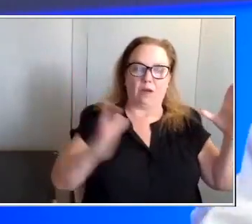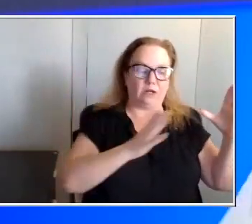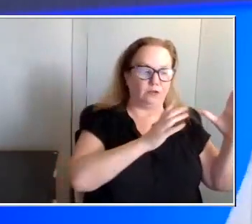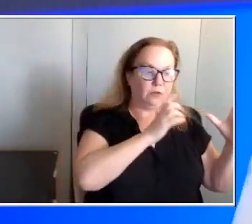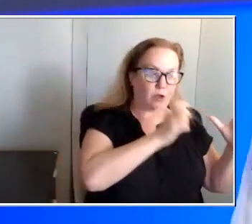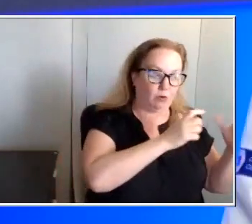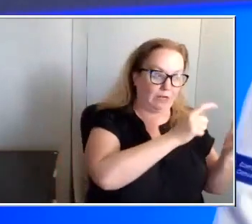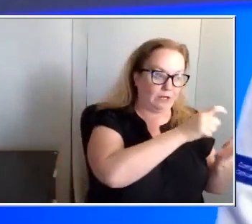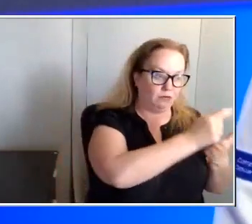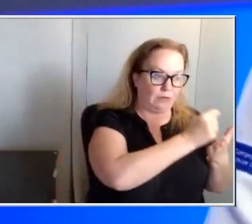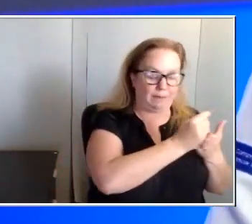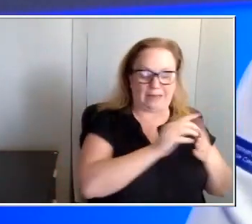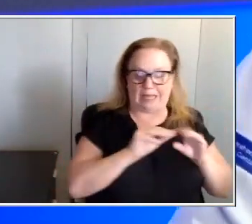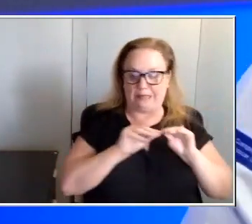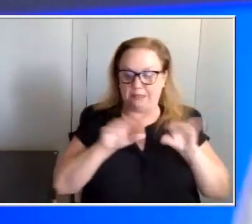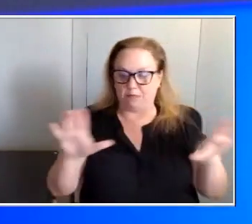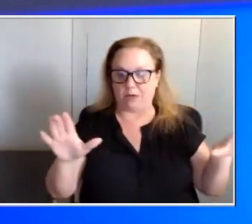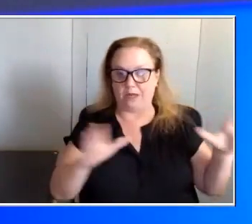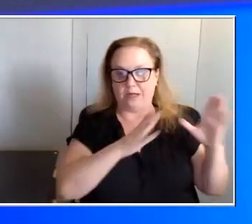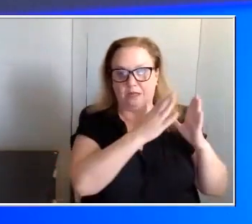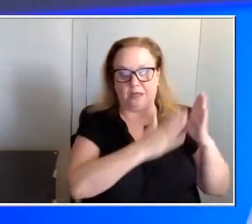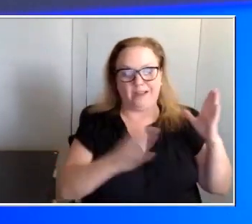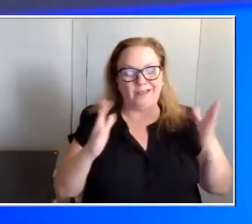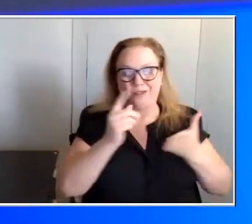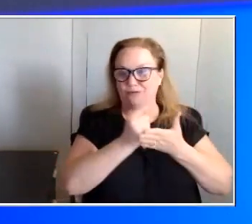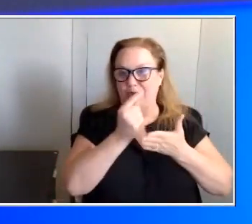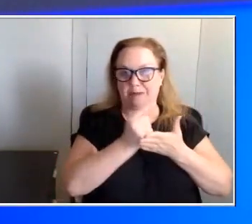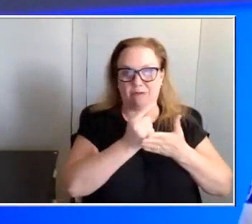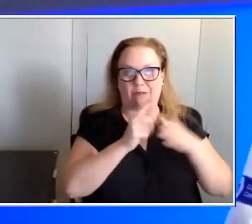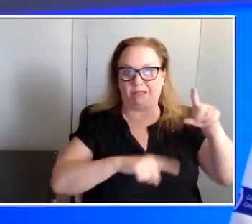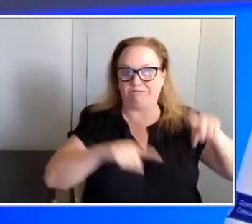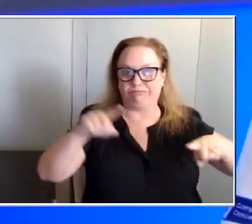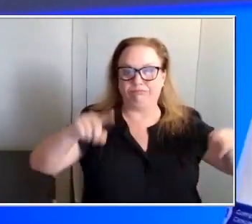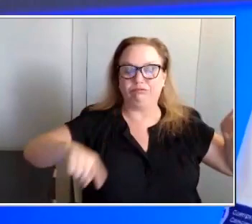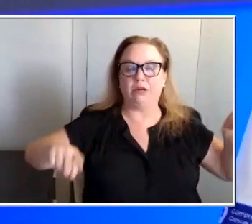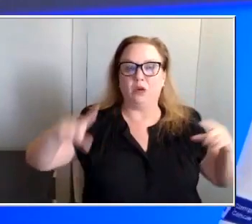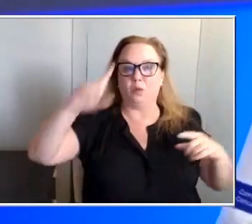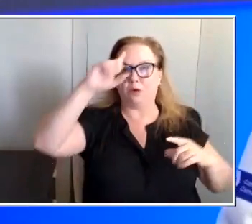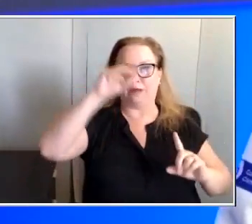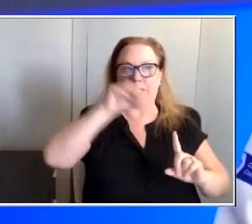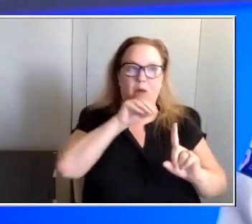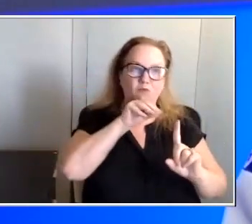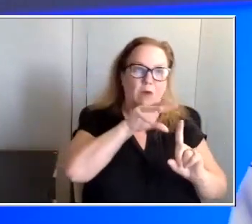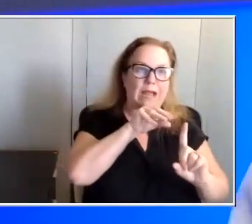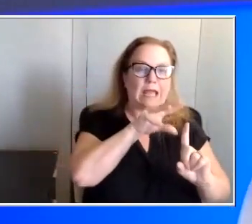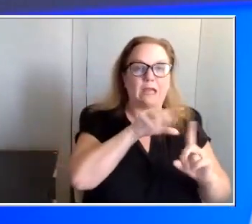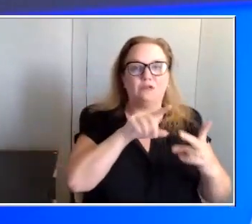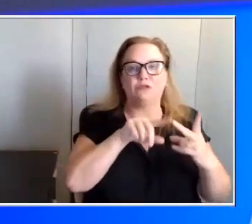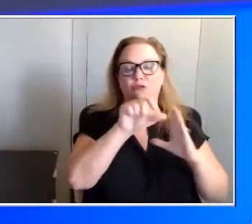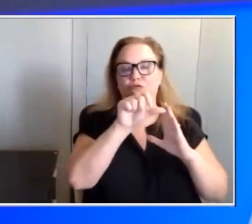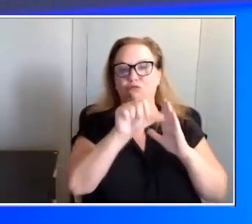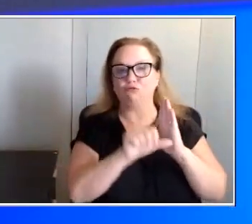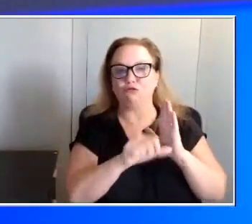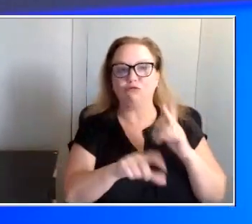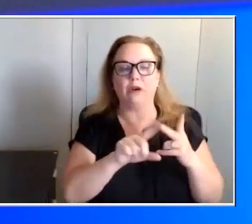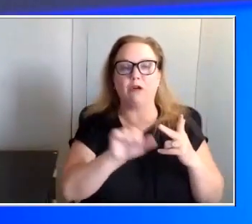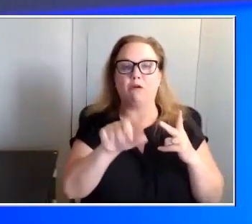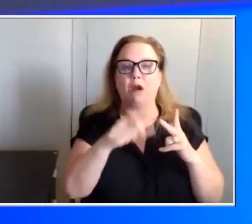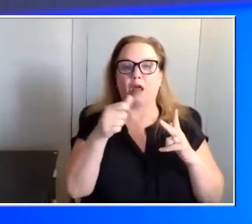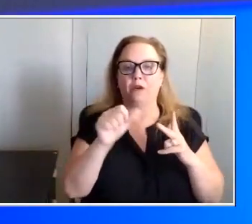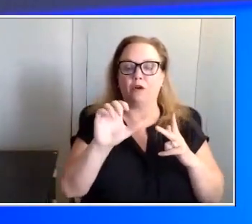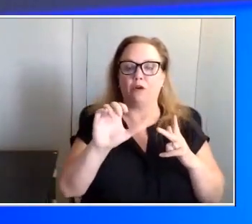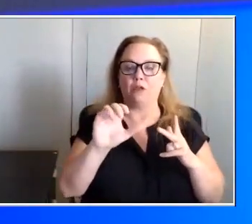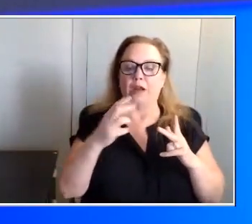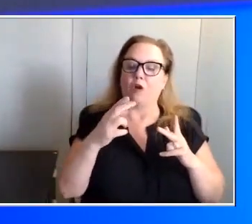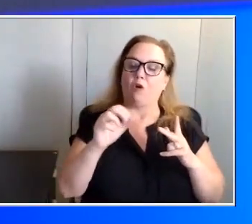is spread, the treatment really differs. And so when we think about radiation, when we think about surgery, when we think about other treatments like hormone therapy,